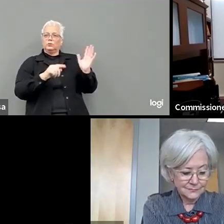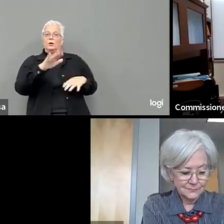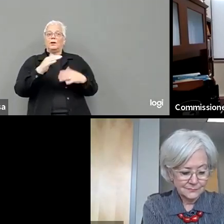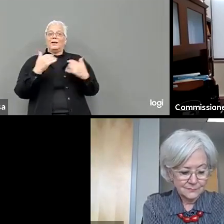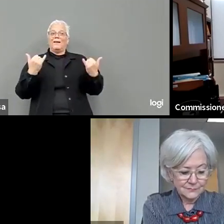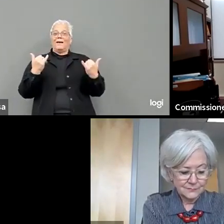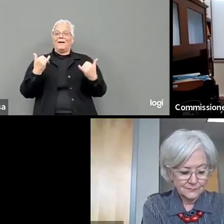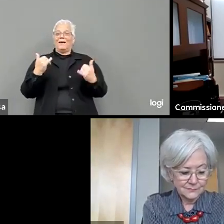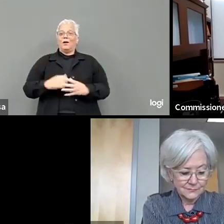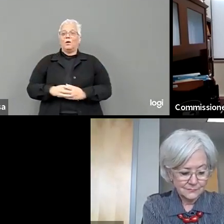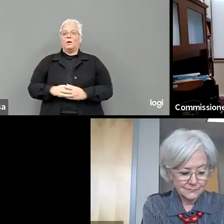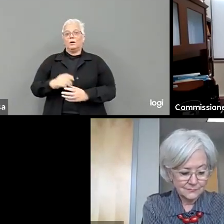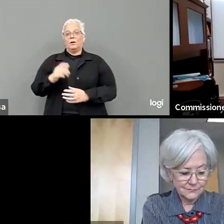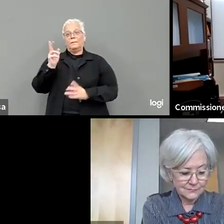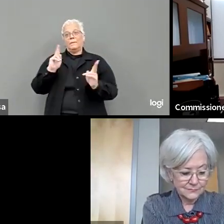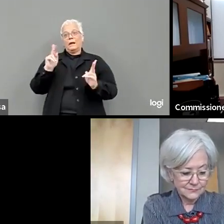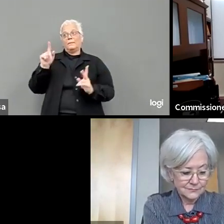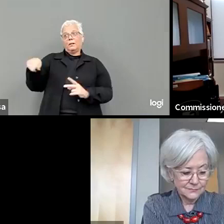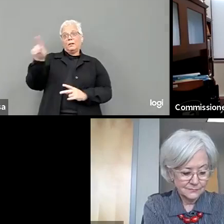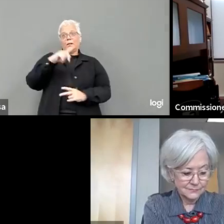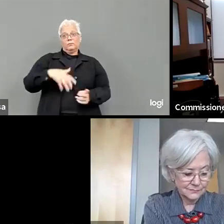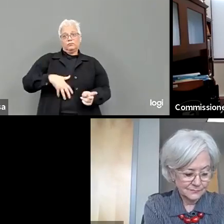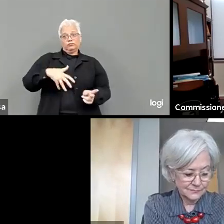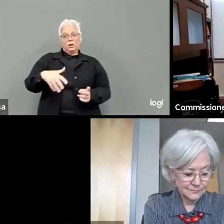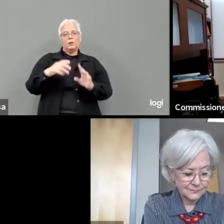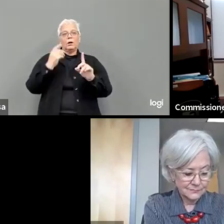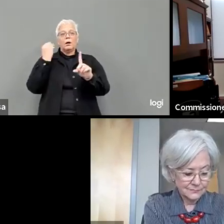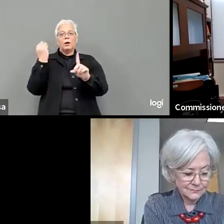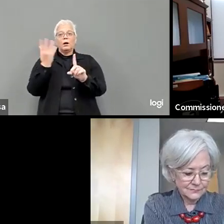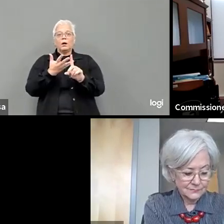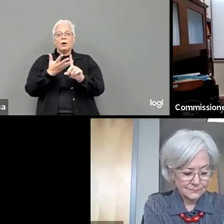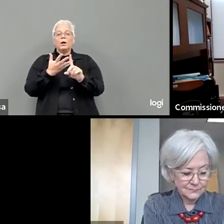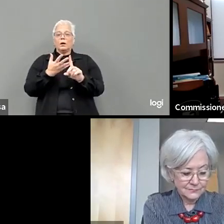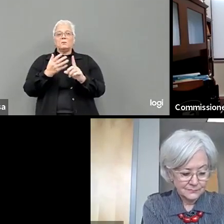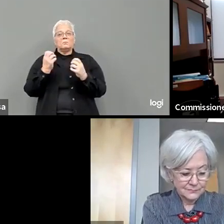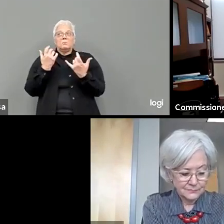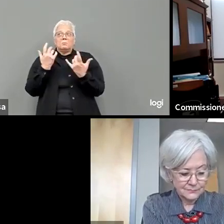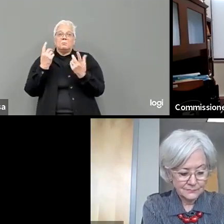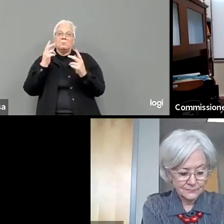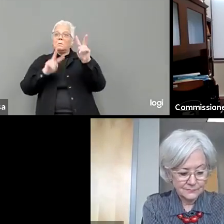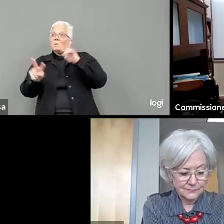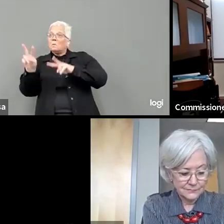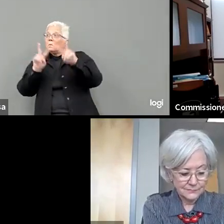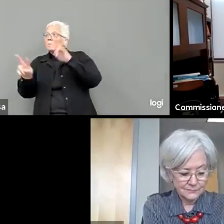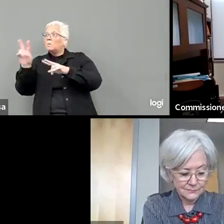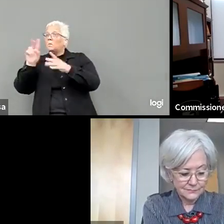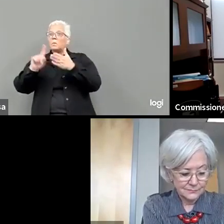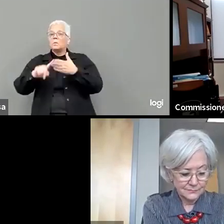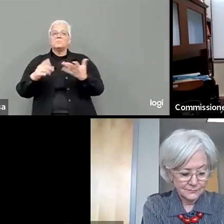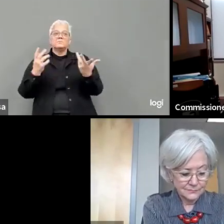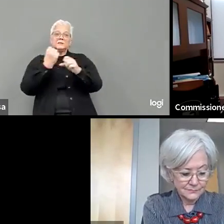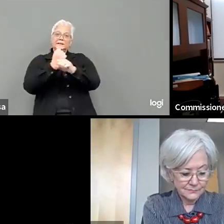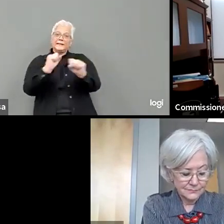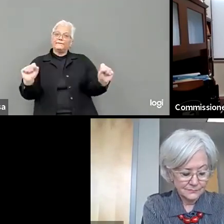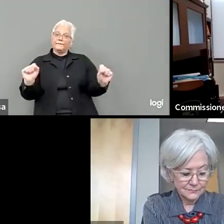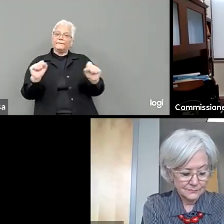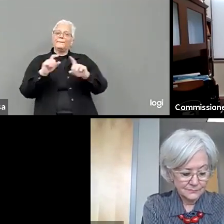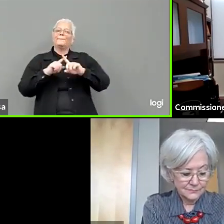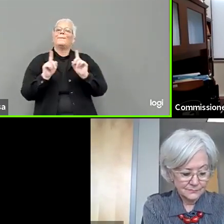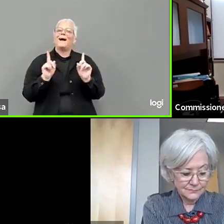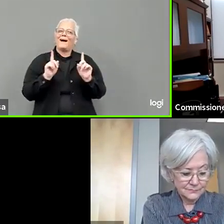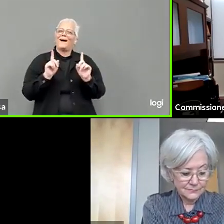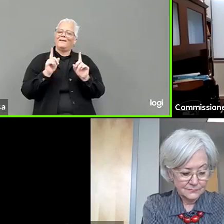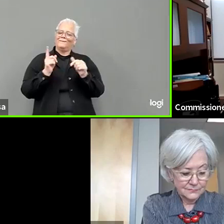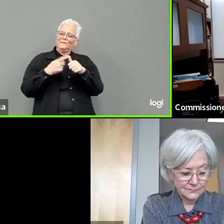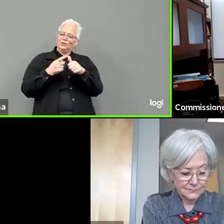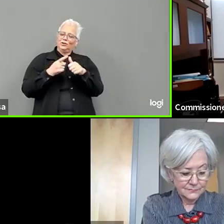people who are pregnant to receive the vaccine, but always have that conversation with your healthcare provider. Make sure you're on the same page as you go forward. Thank